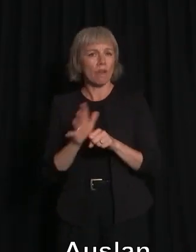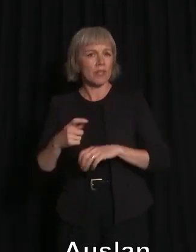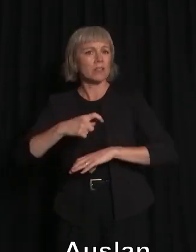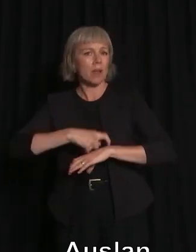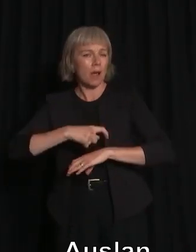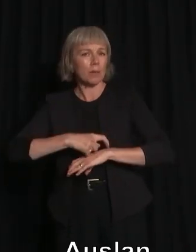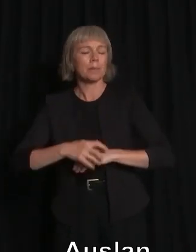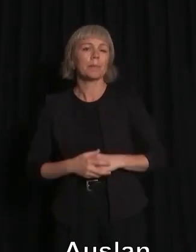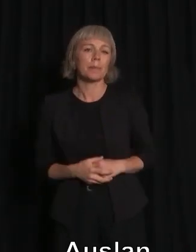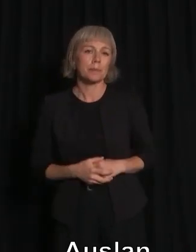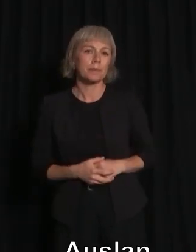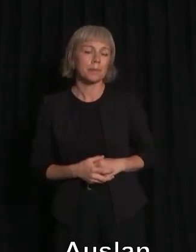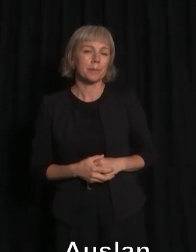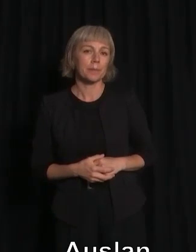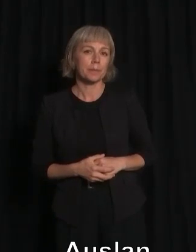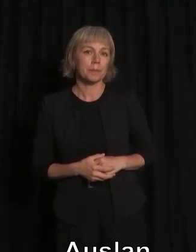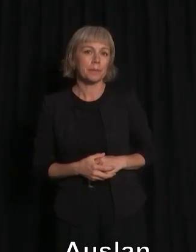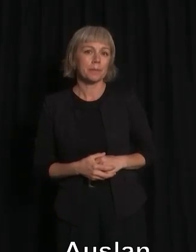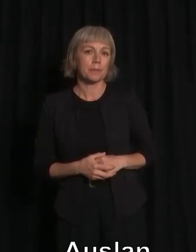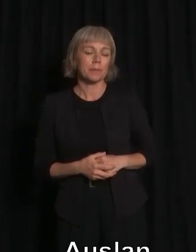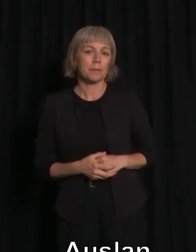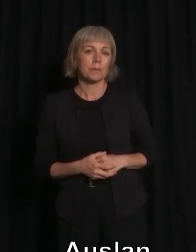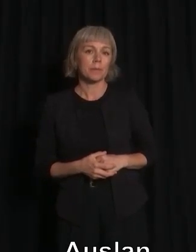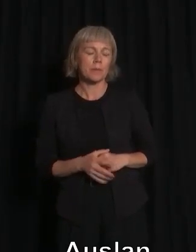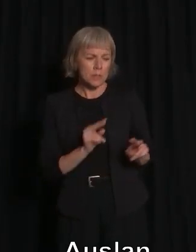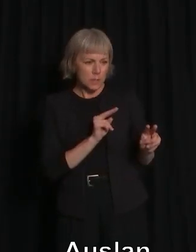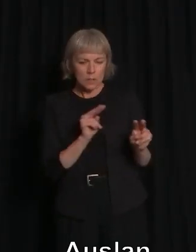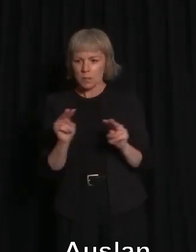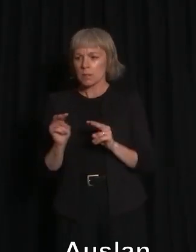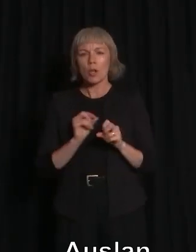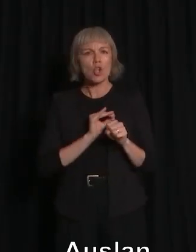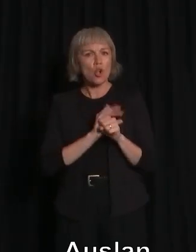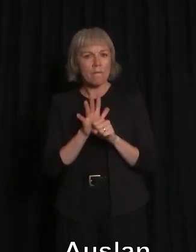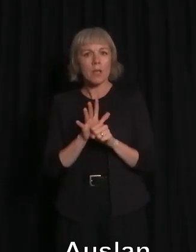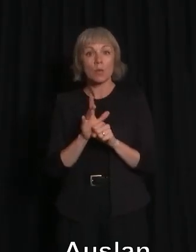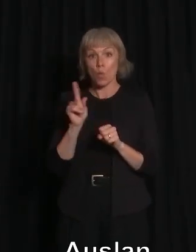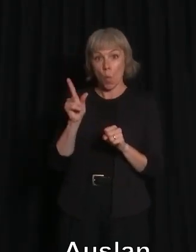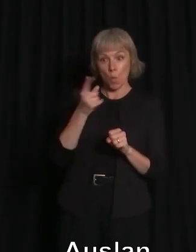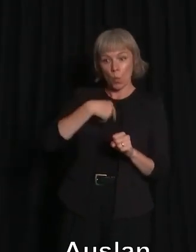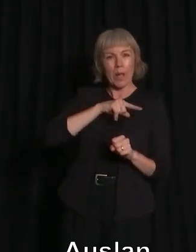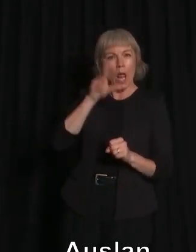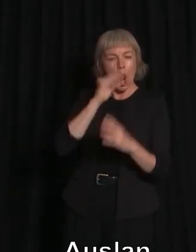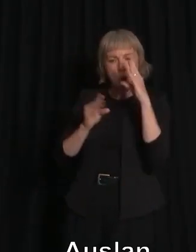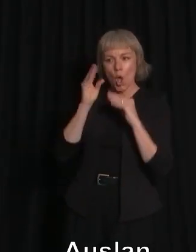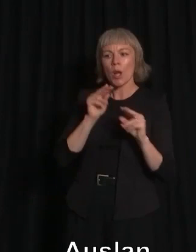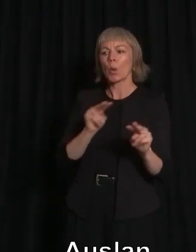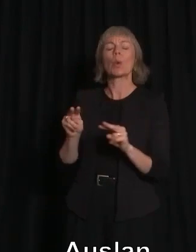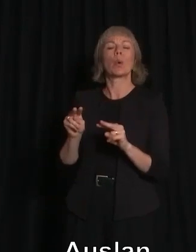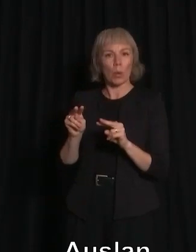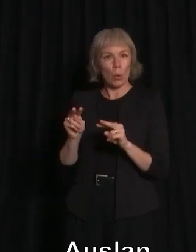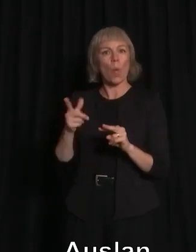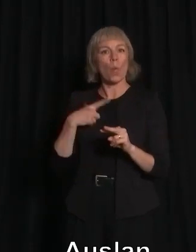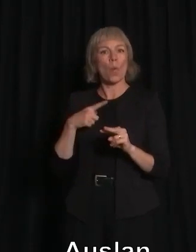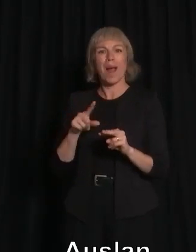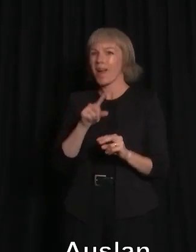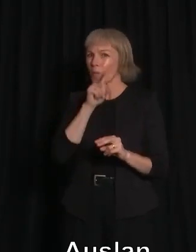pandemic-related response. The lessons learned from COVID are perfect examples of why we must not